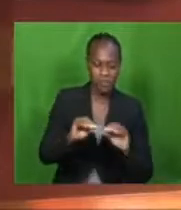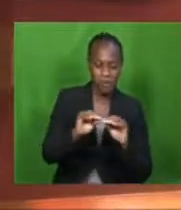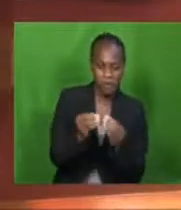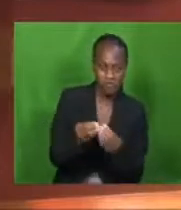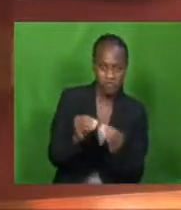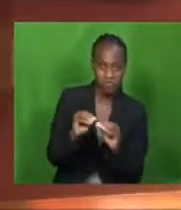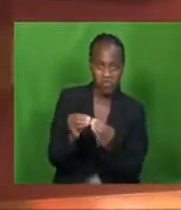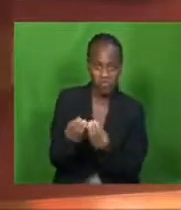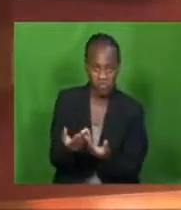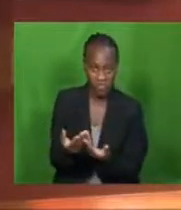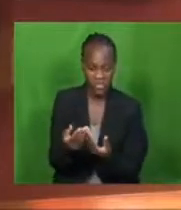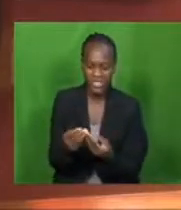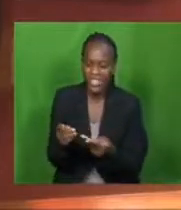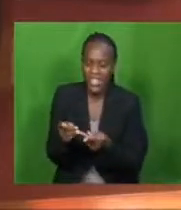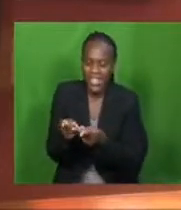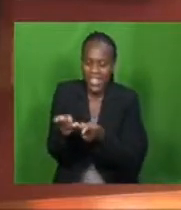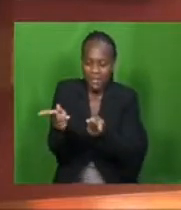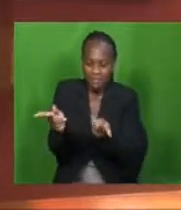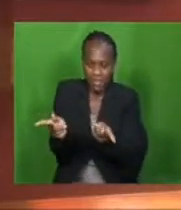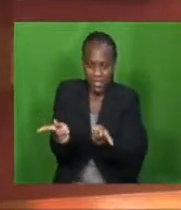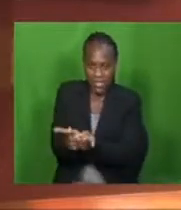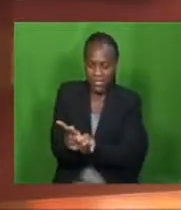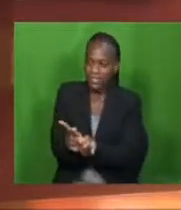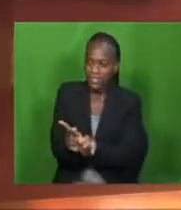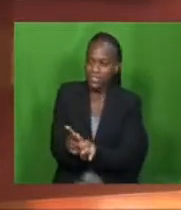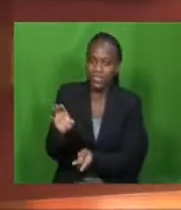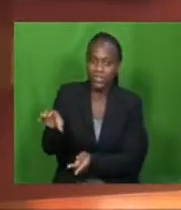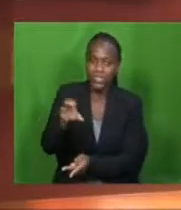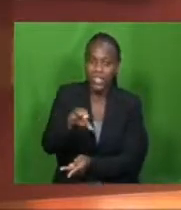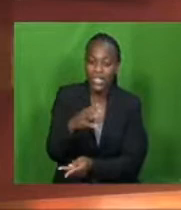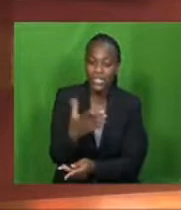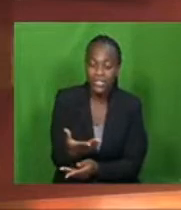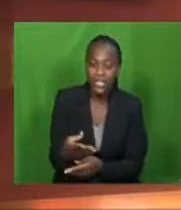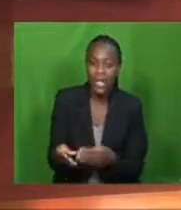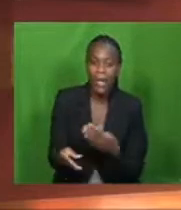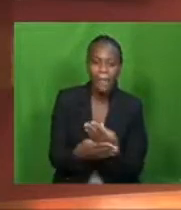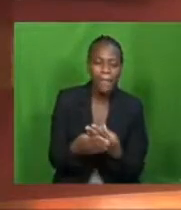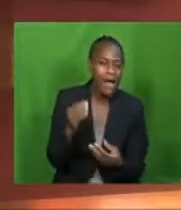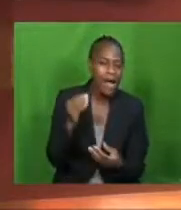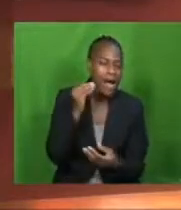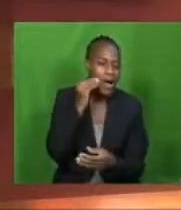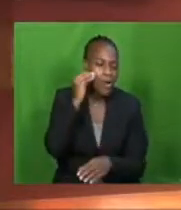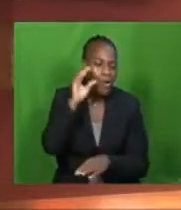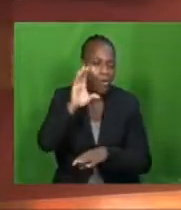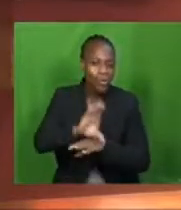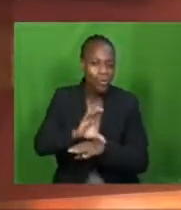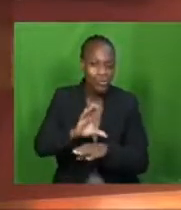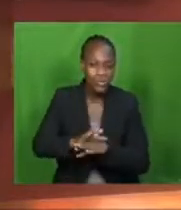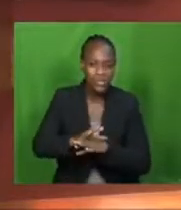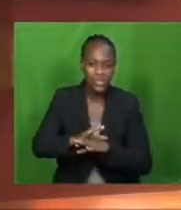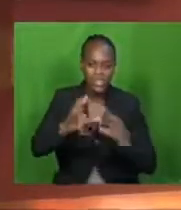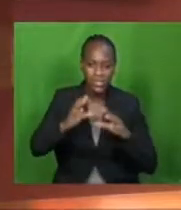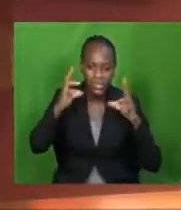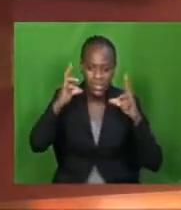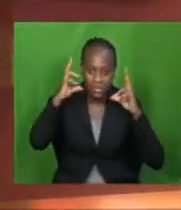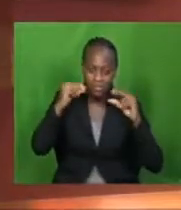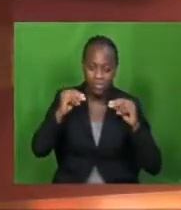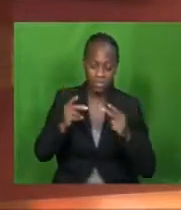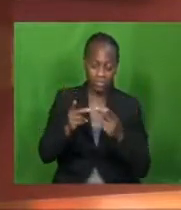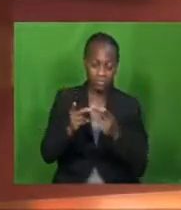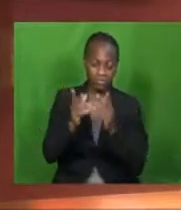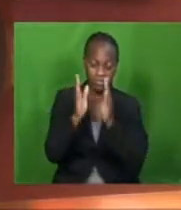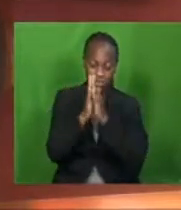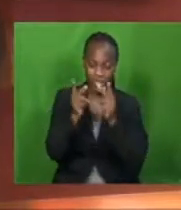and sites within communities, including parks, roadsides, homes, churches, mosques, and schools. We